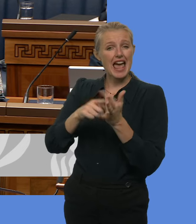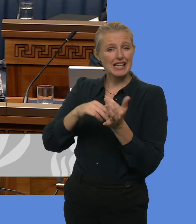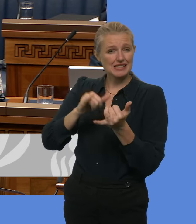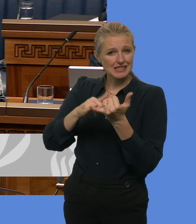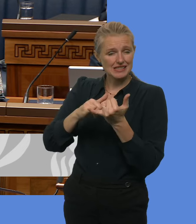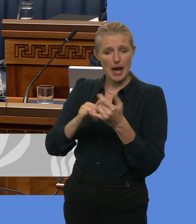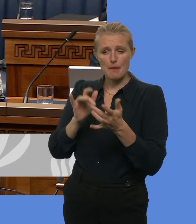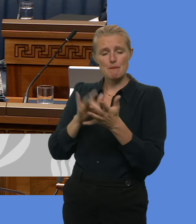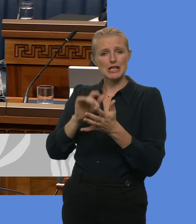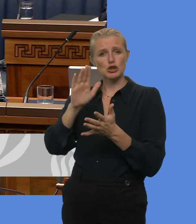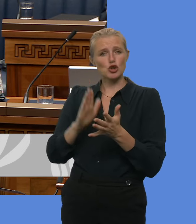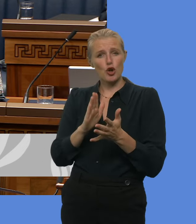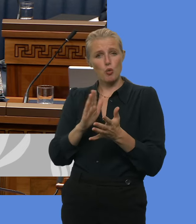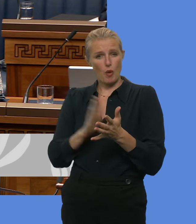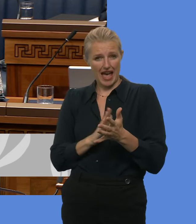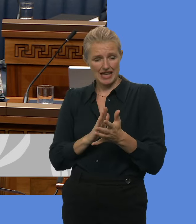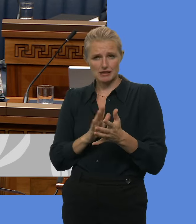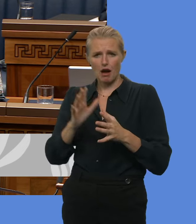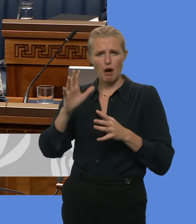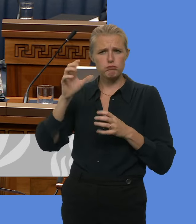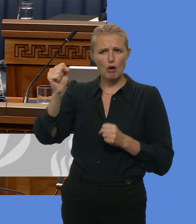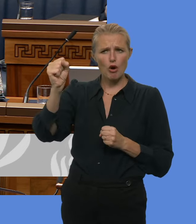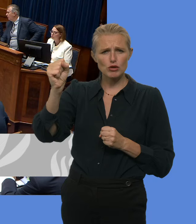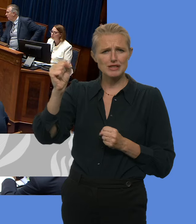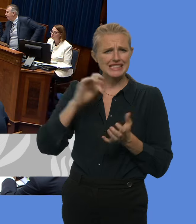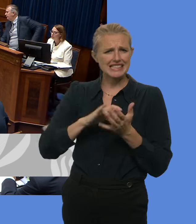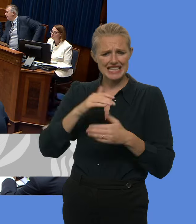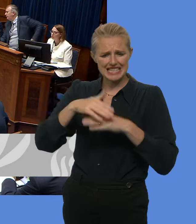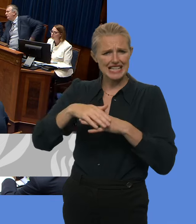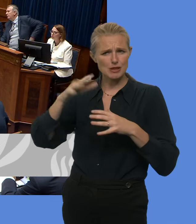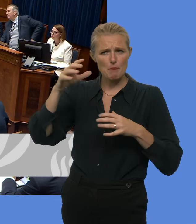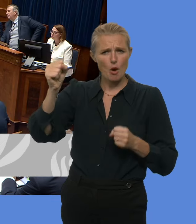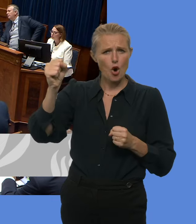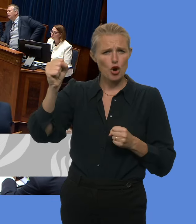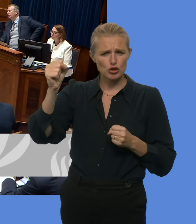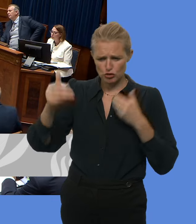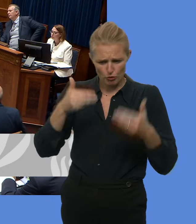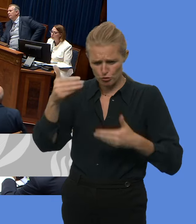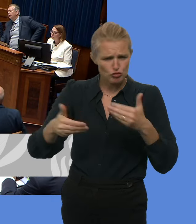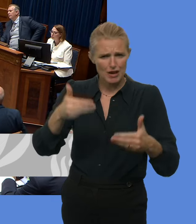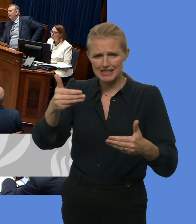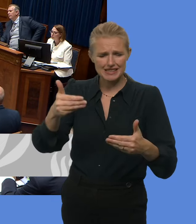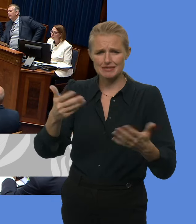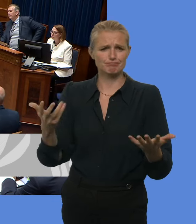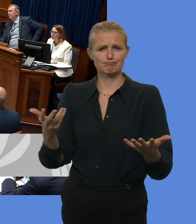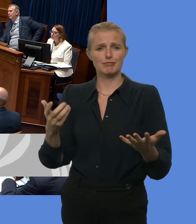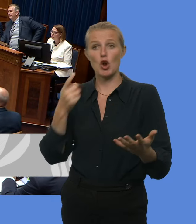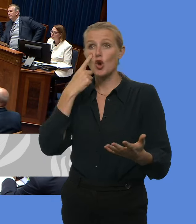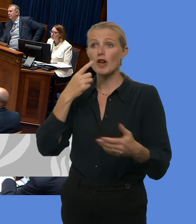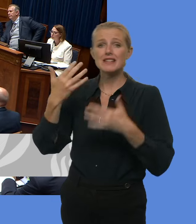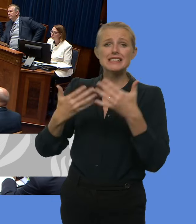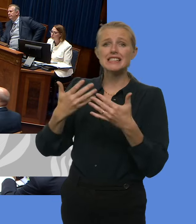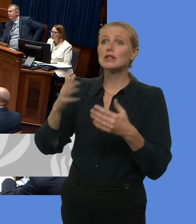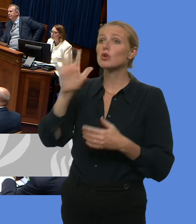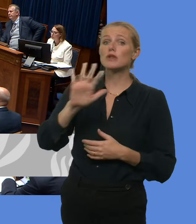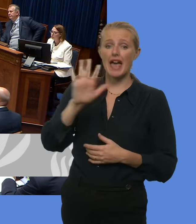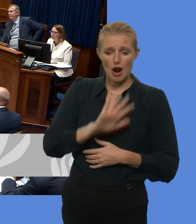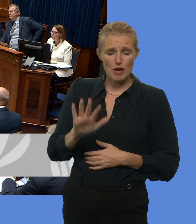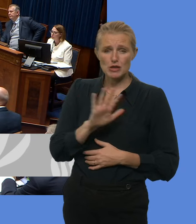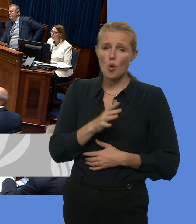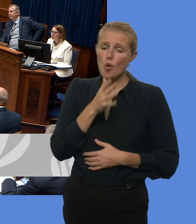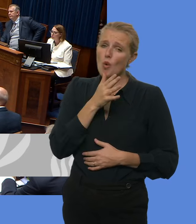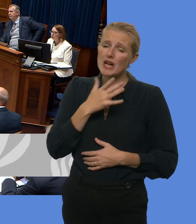city and growth deals have been paused and are not progressing. When you look at the statistics for some of those areas, there is significant need,